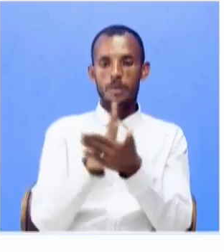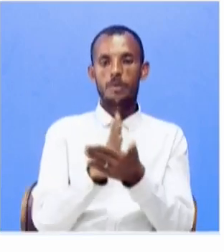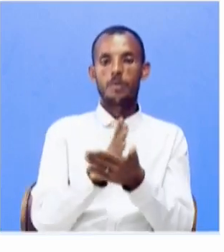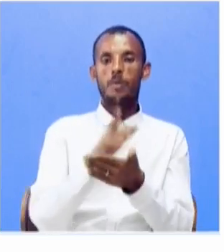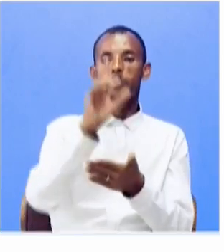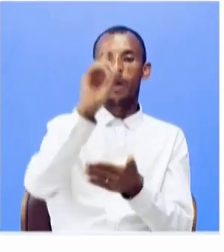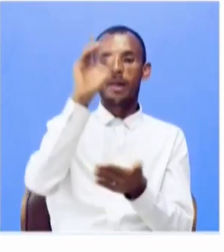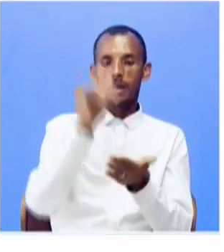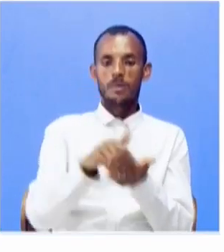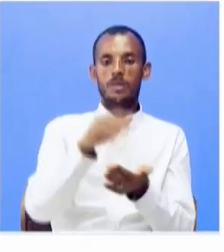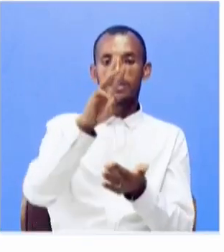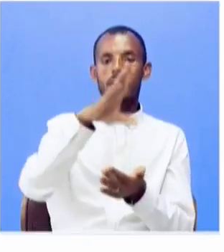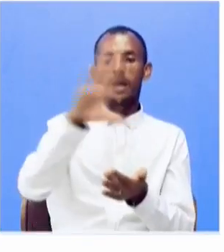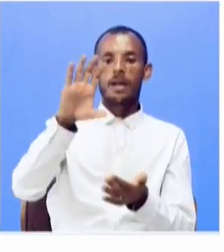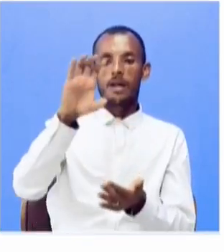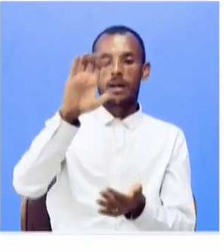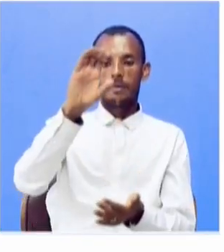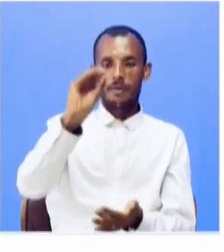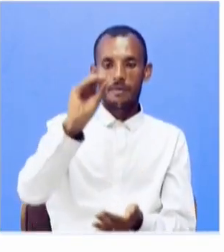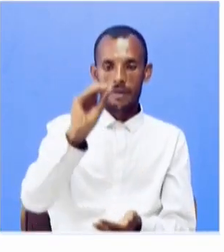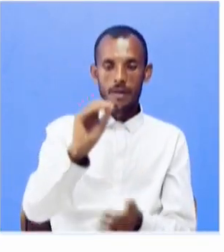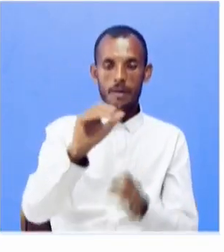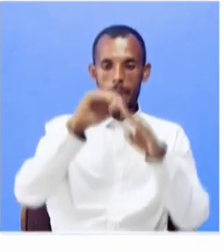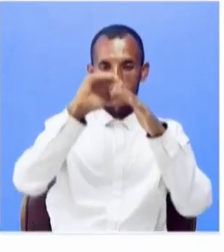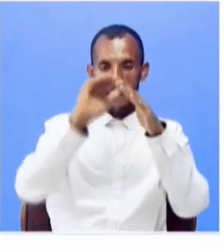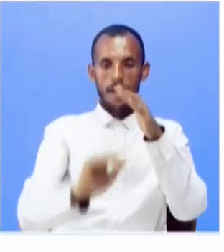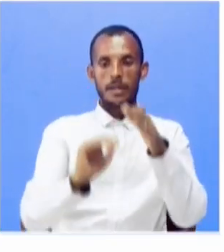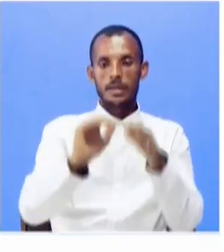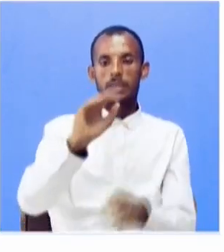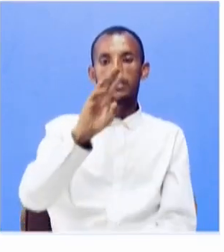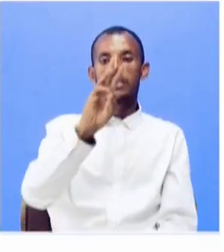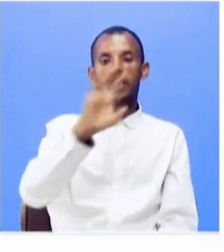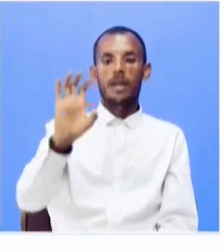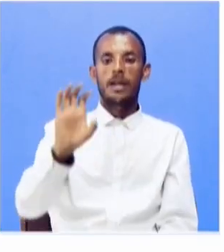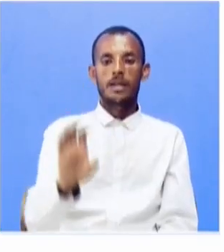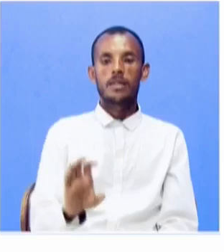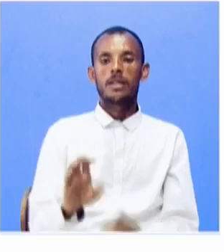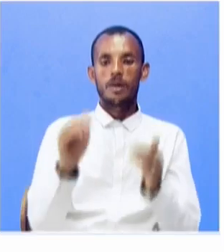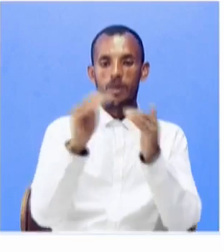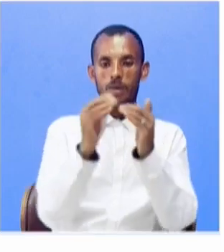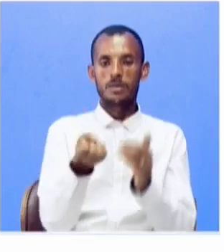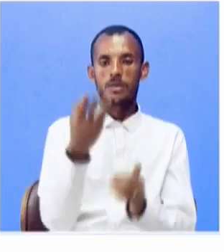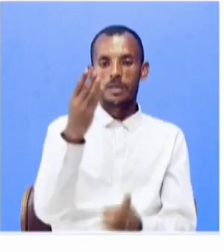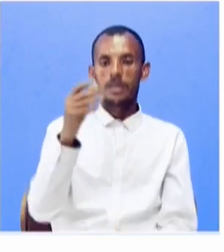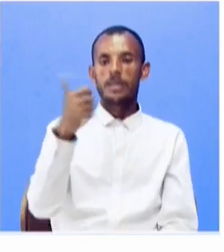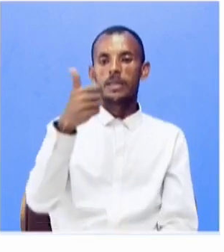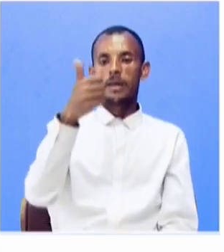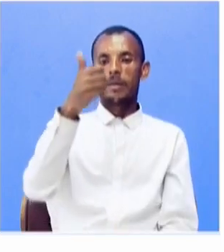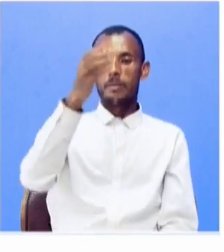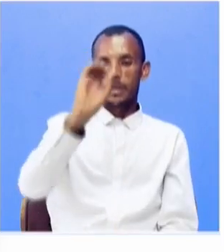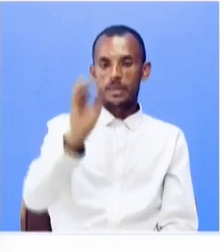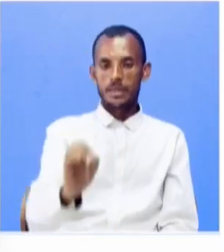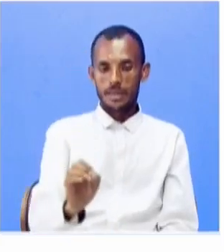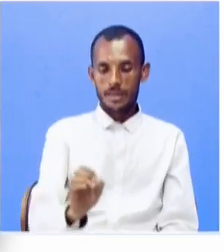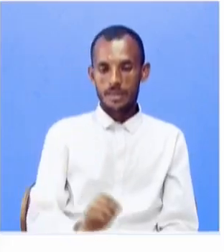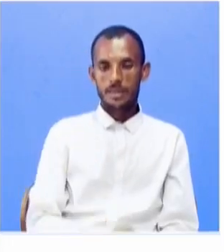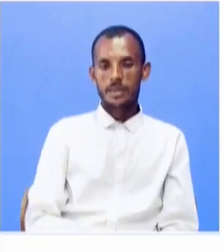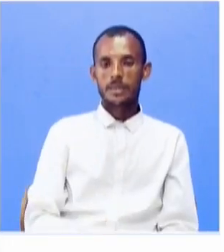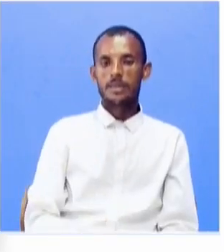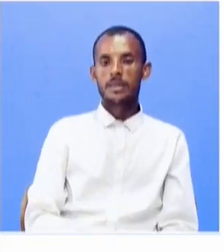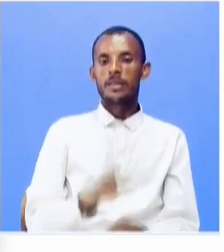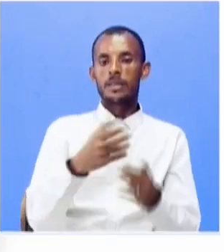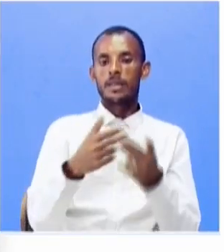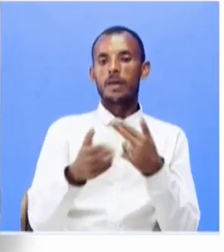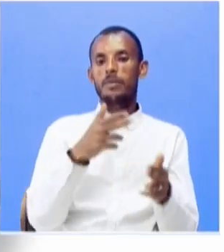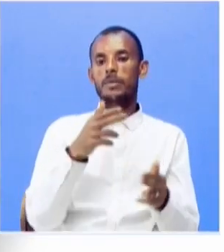1650 minus 600. Therefore, this it is 10% times